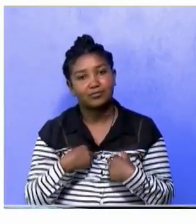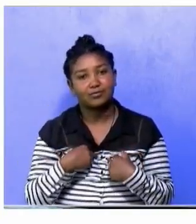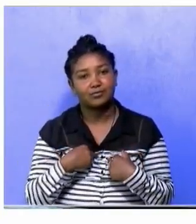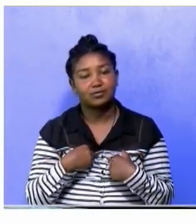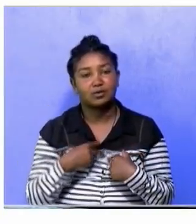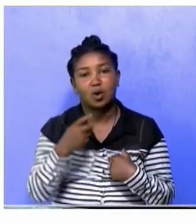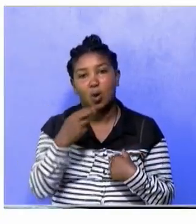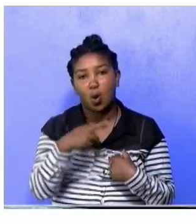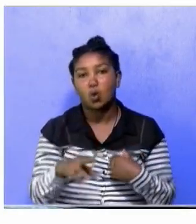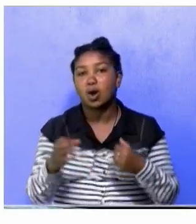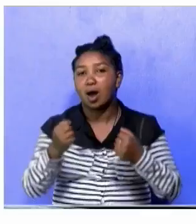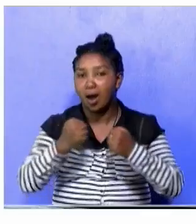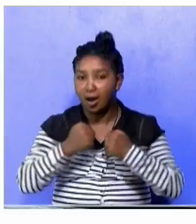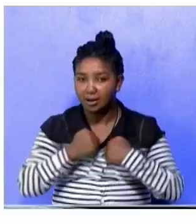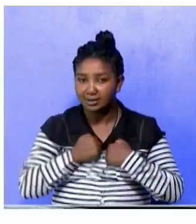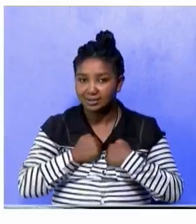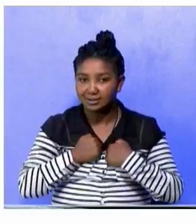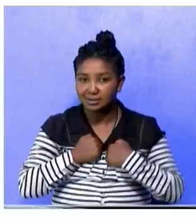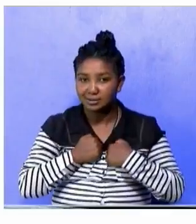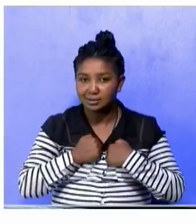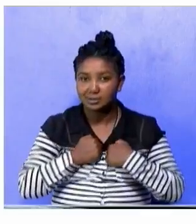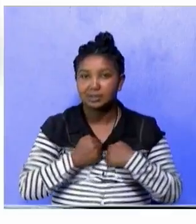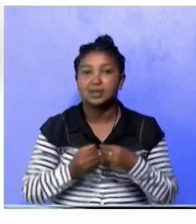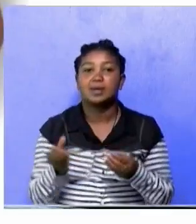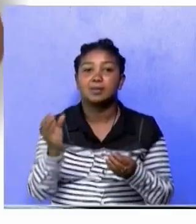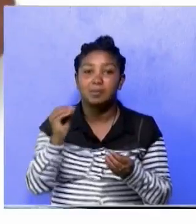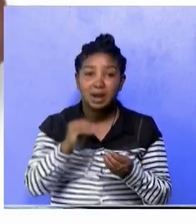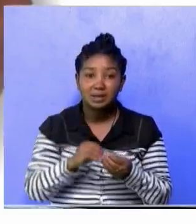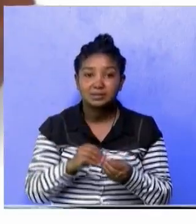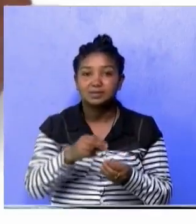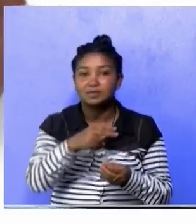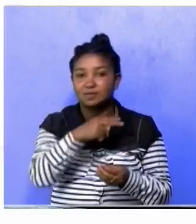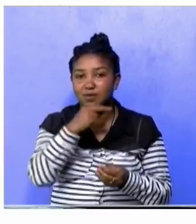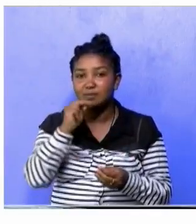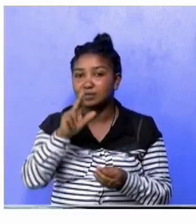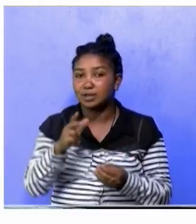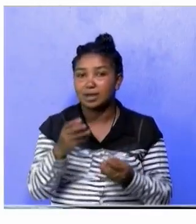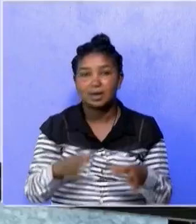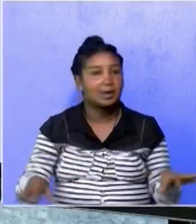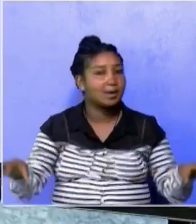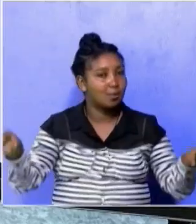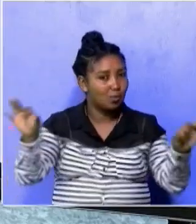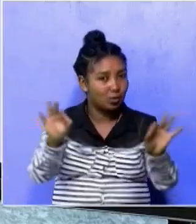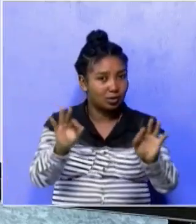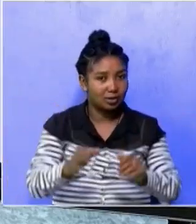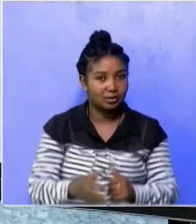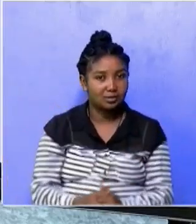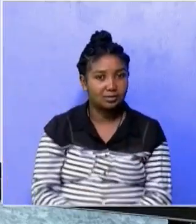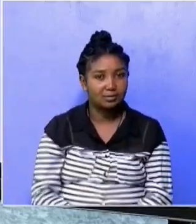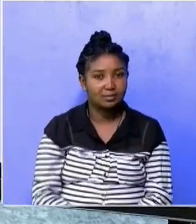right, or has. Plus that this verb series is very important.